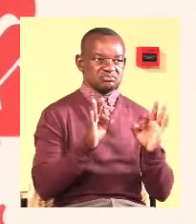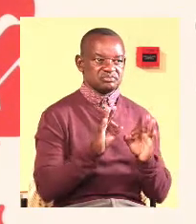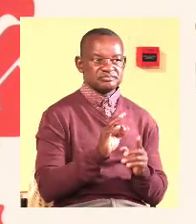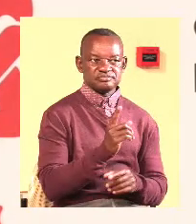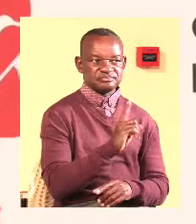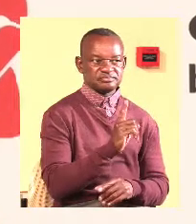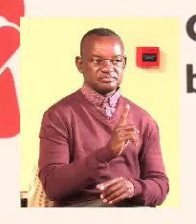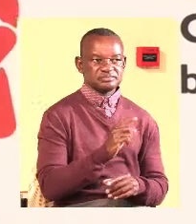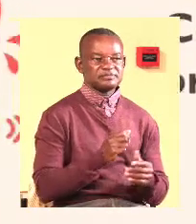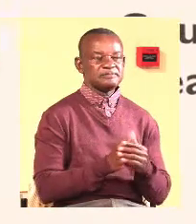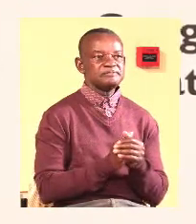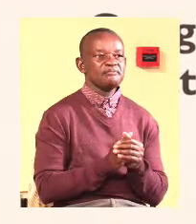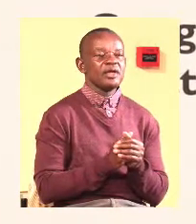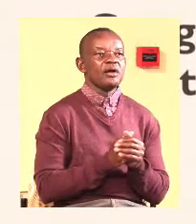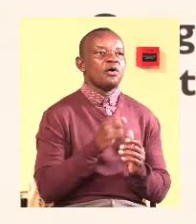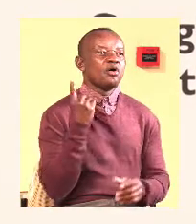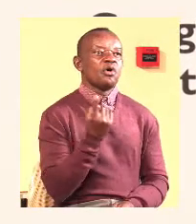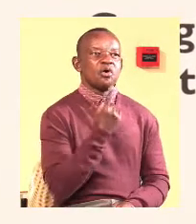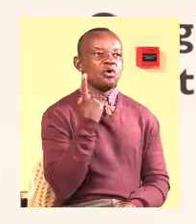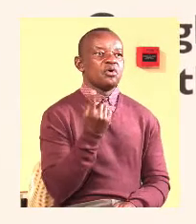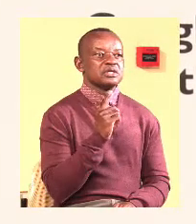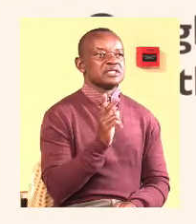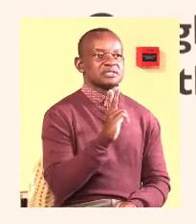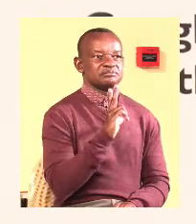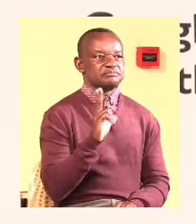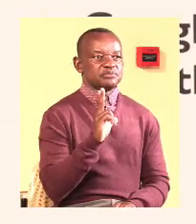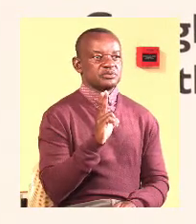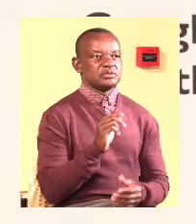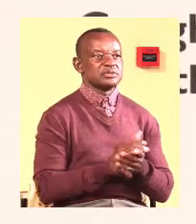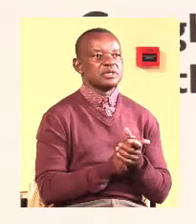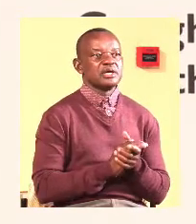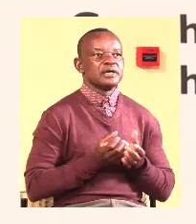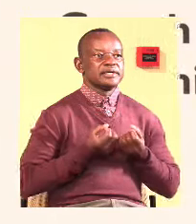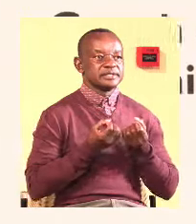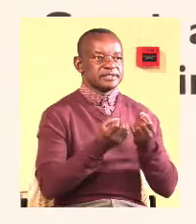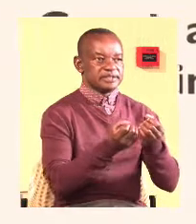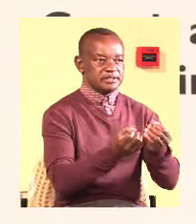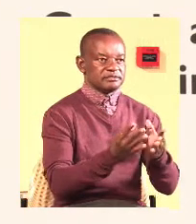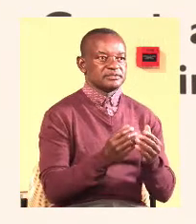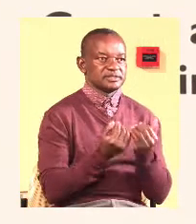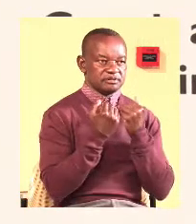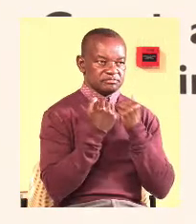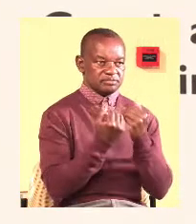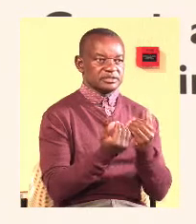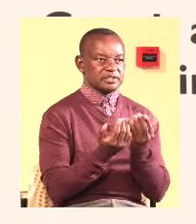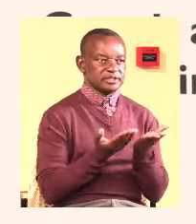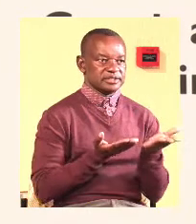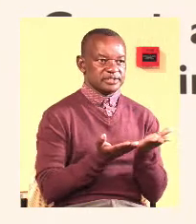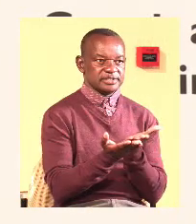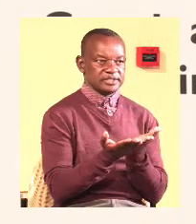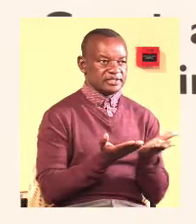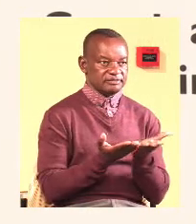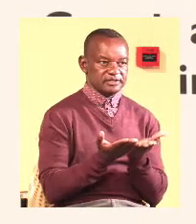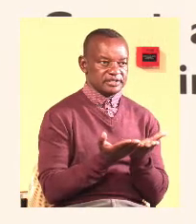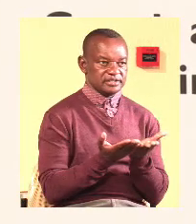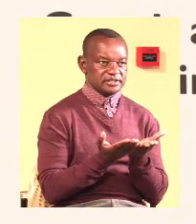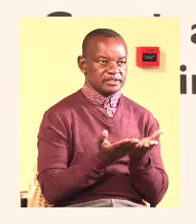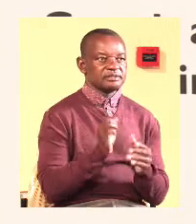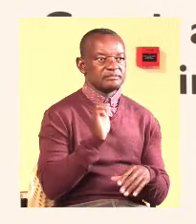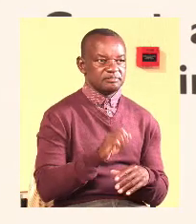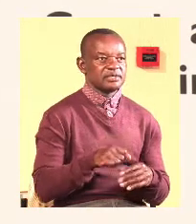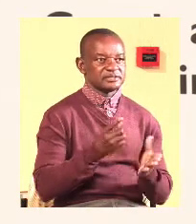and only people that are providing critical services or going to obtain critical or essential goods are supposed to move,